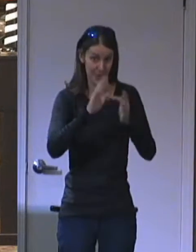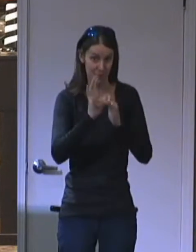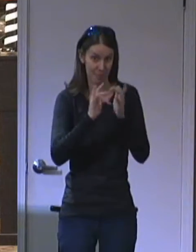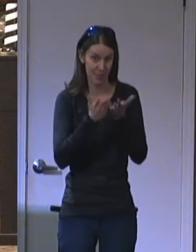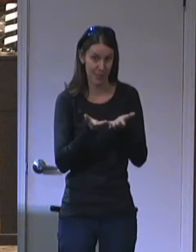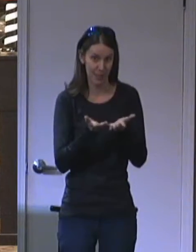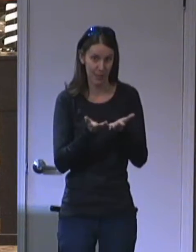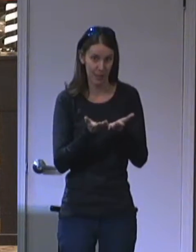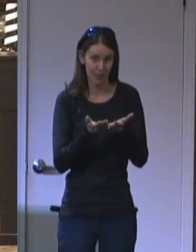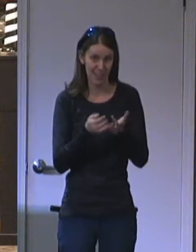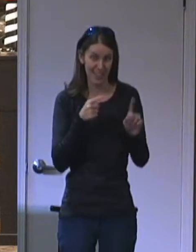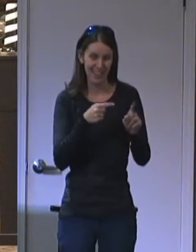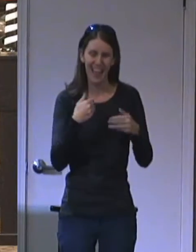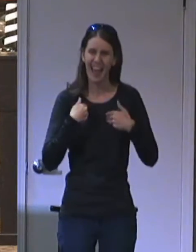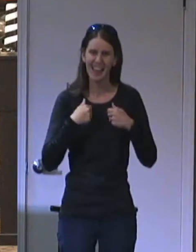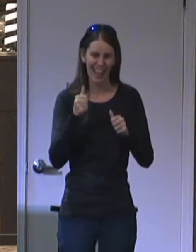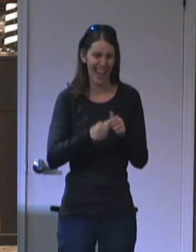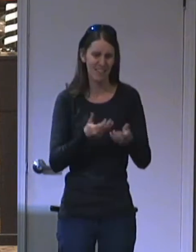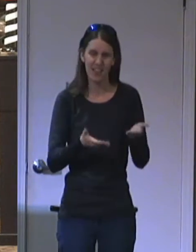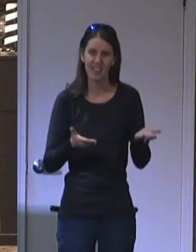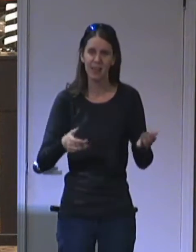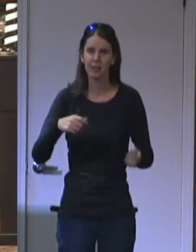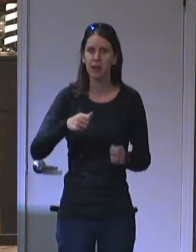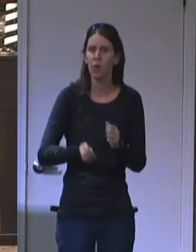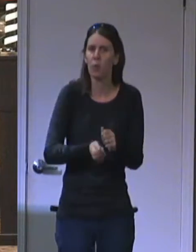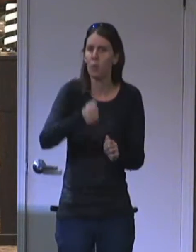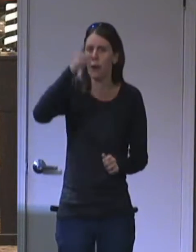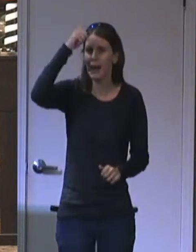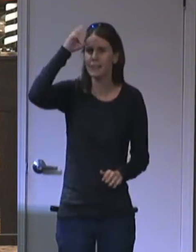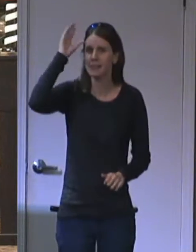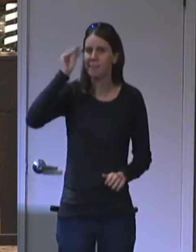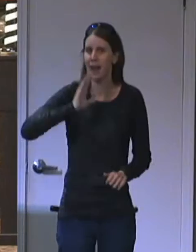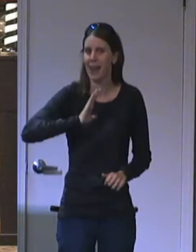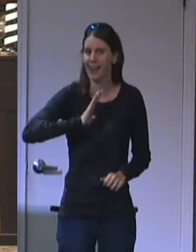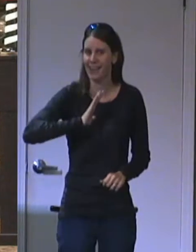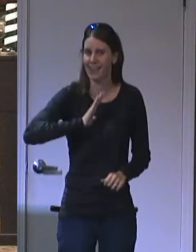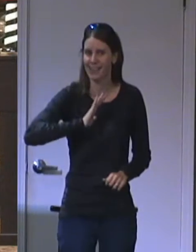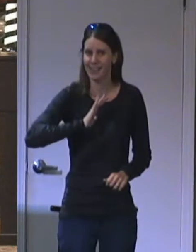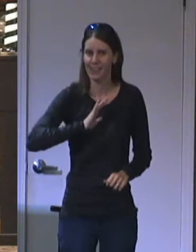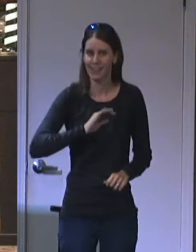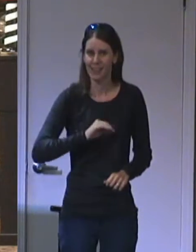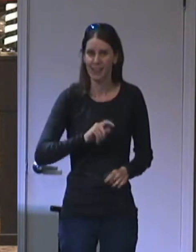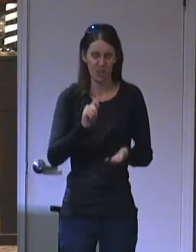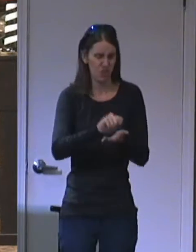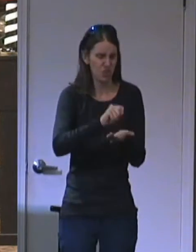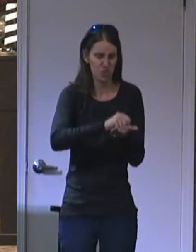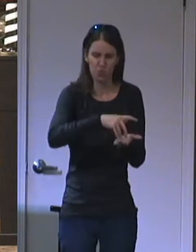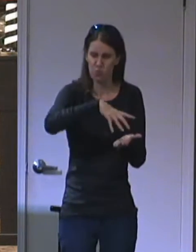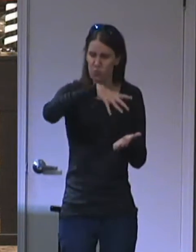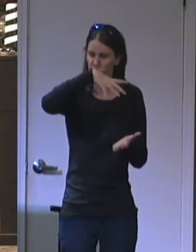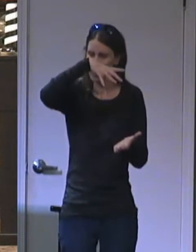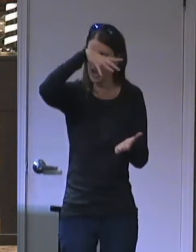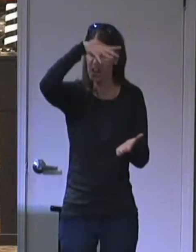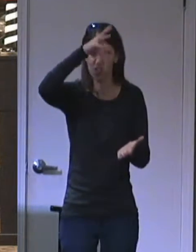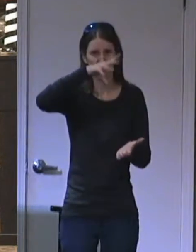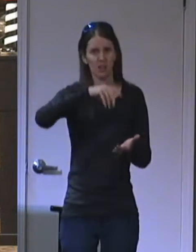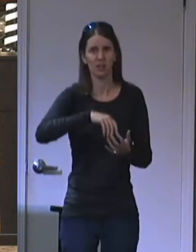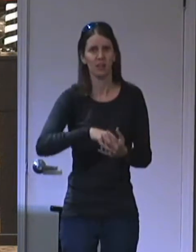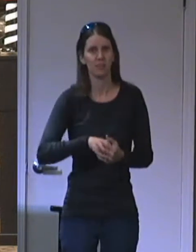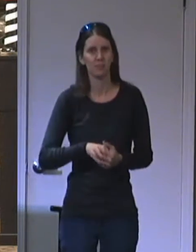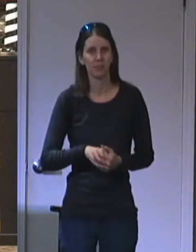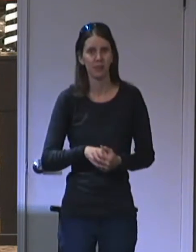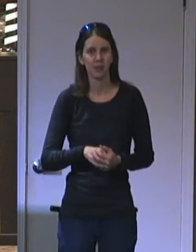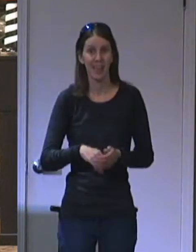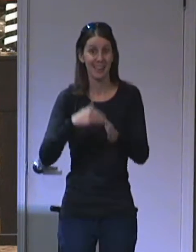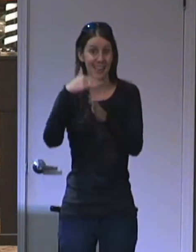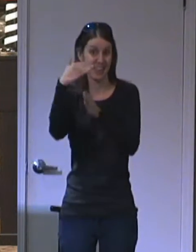No. He had everything, the wisest man that ever lived. And he had it all.